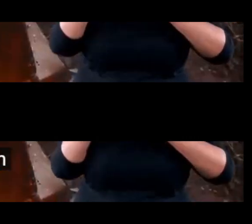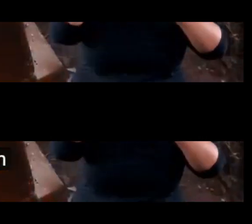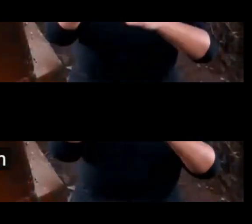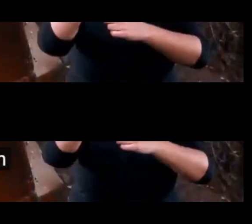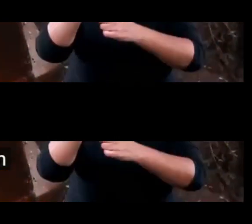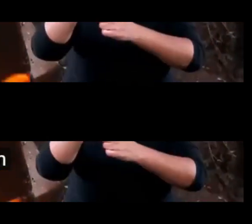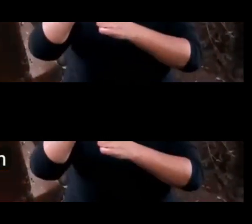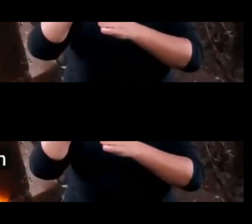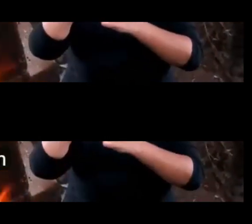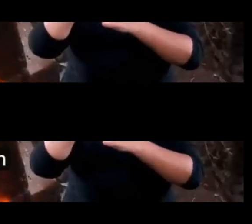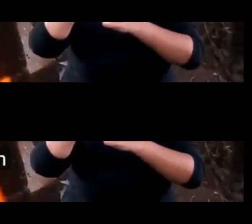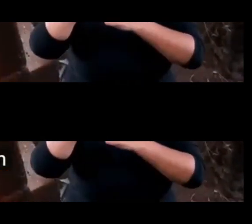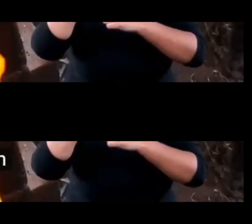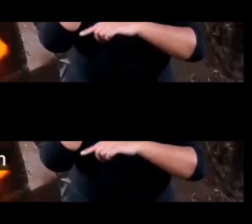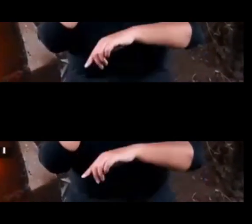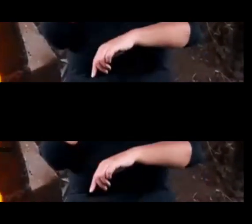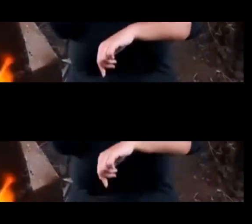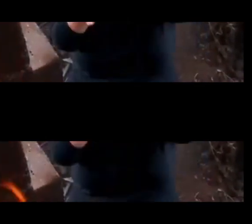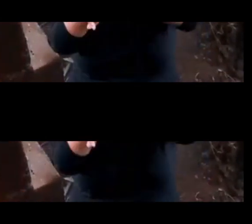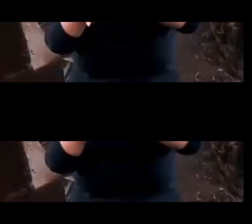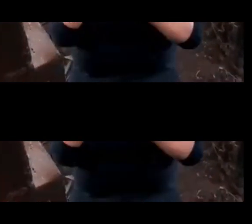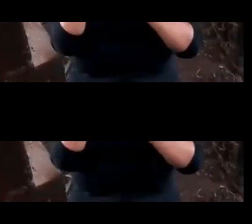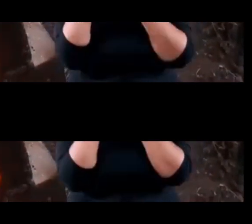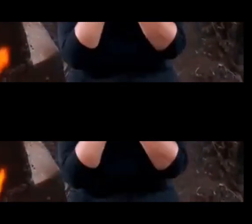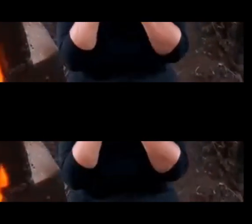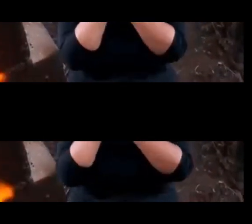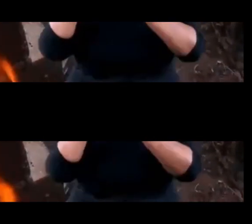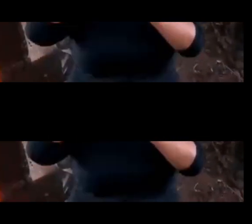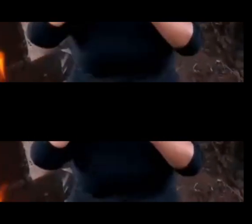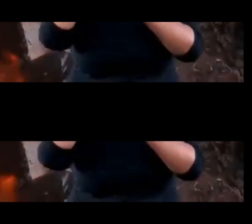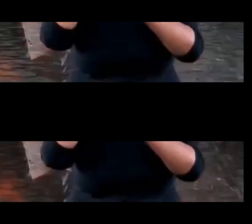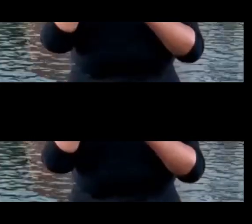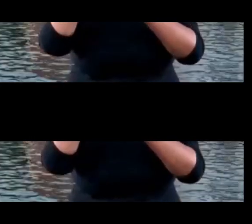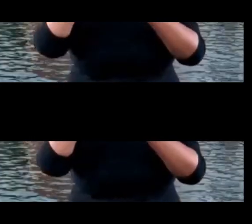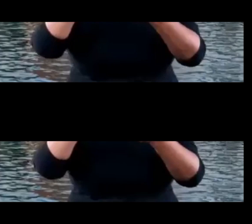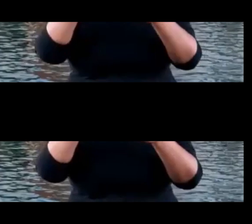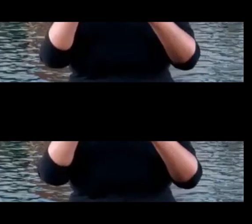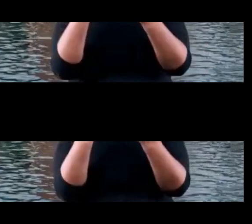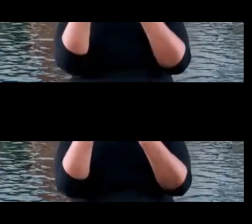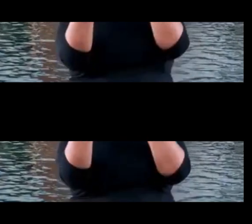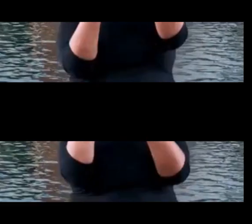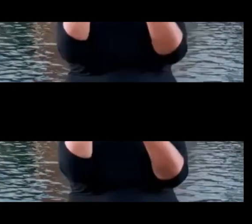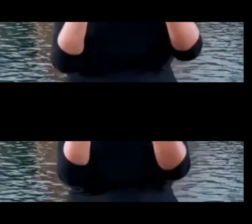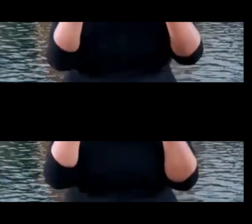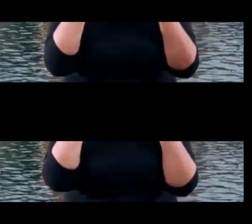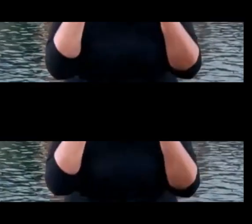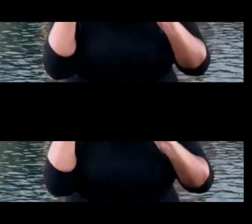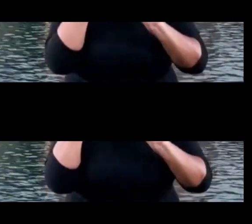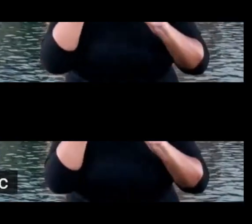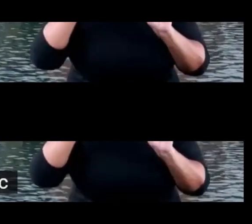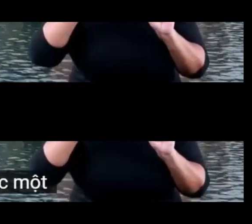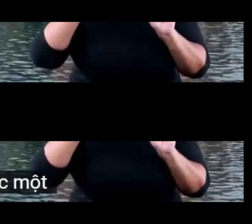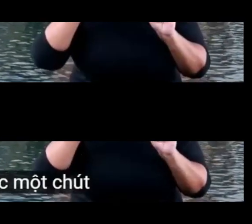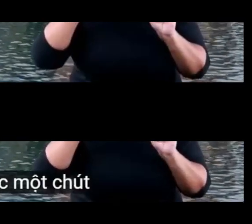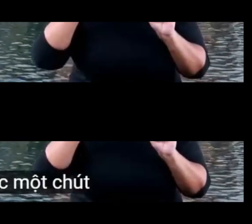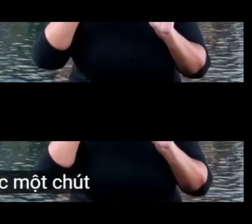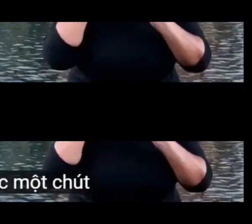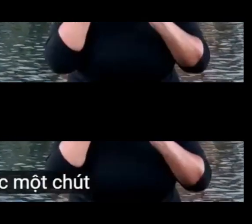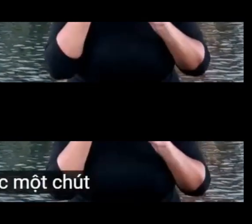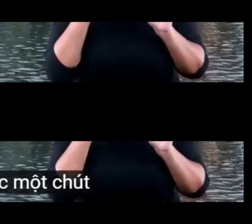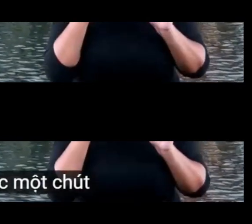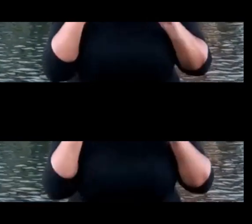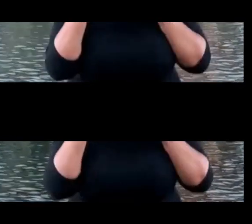in Annapolis, the ship and the tea were set on fire. However, Boston handled things a little